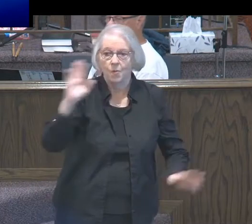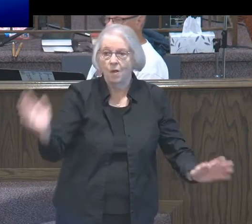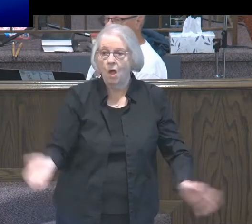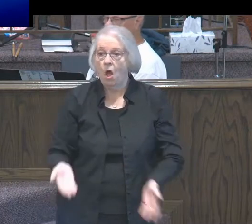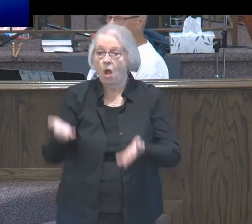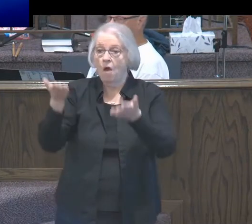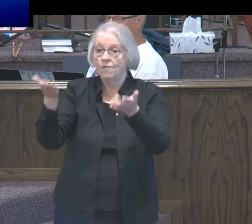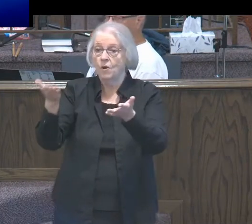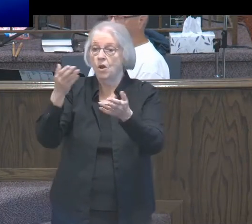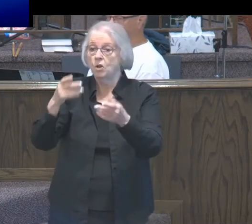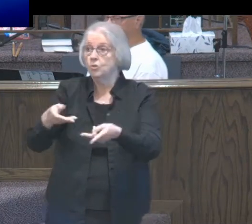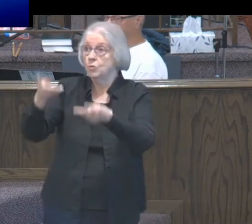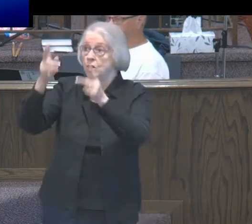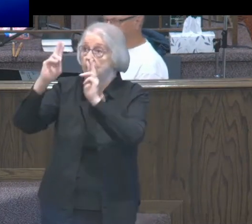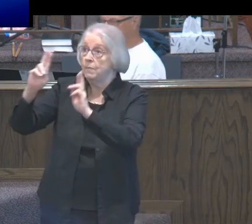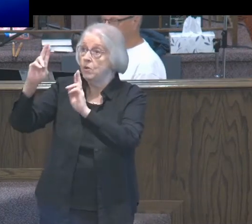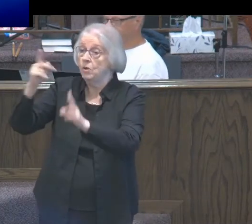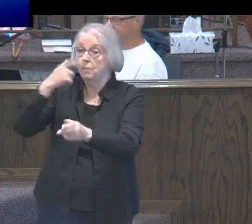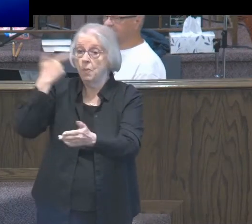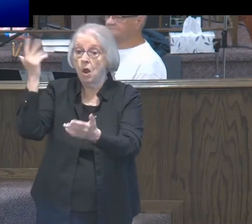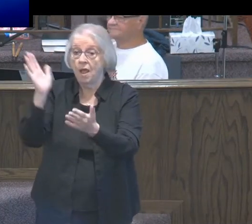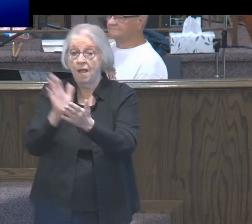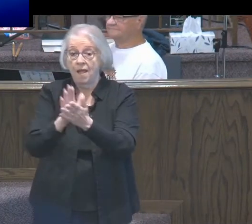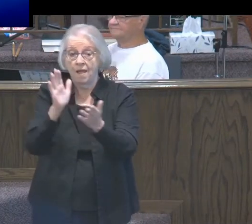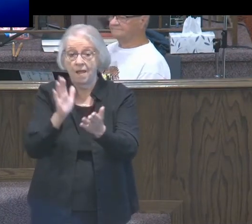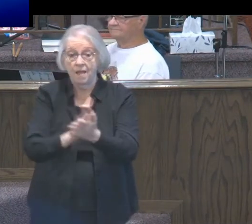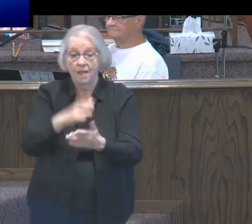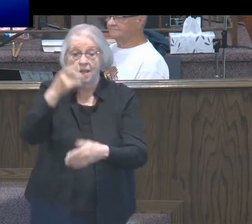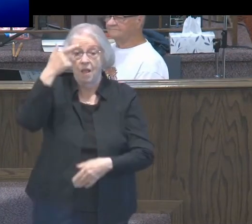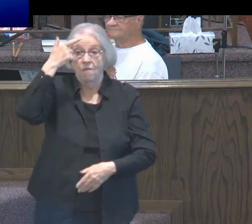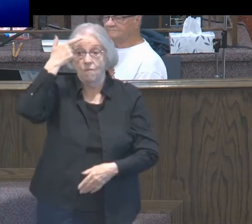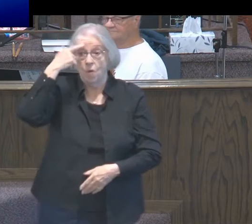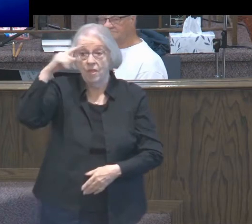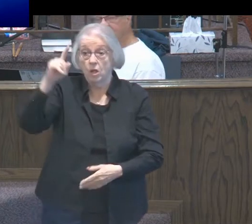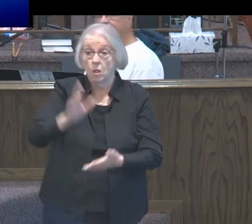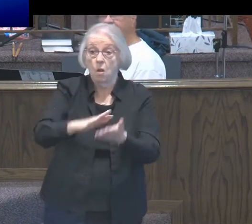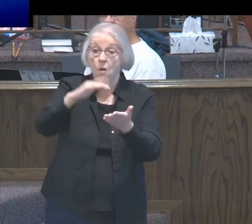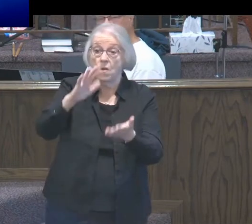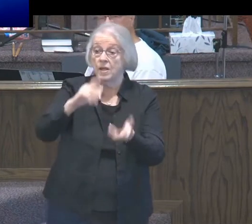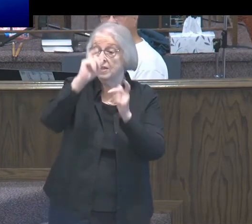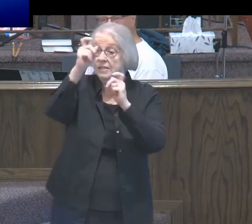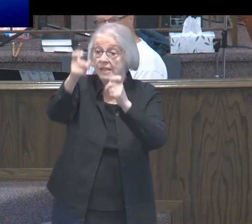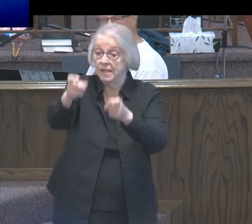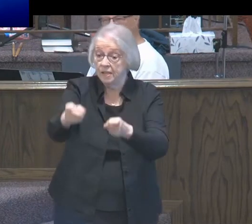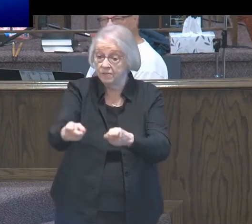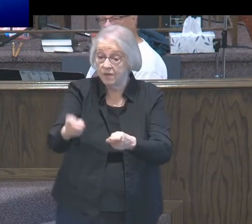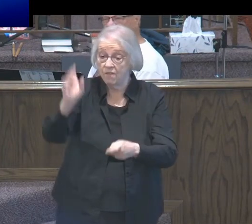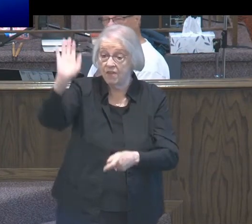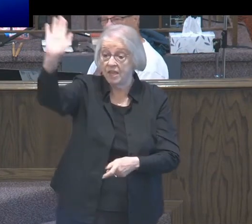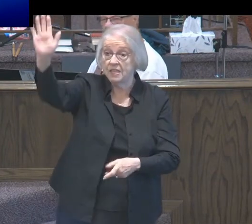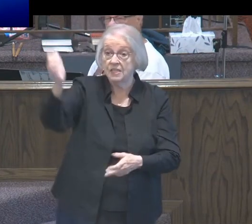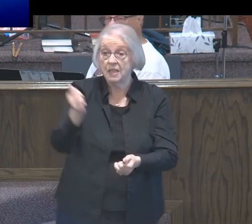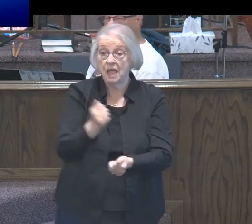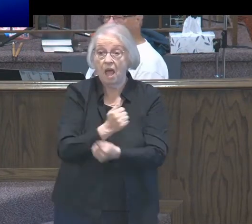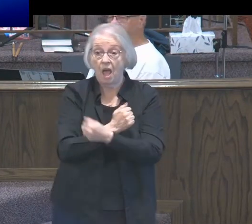above, we shall offer our tribute of praise for the glorious gift of